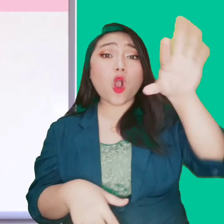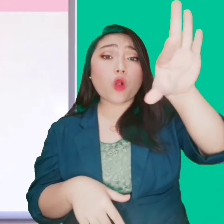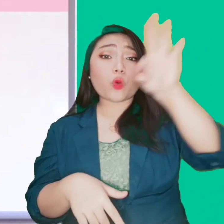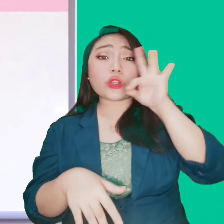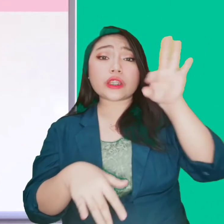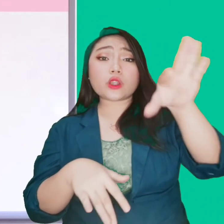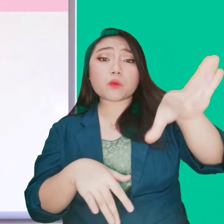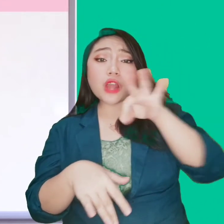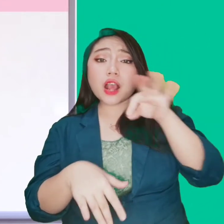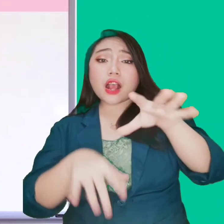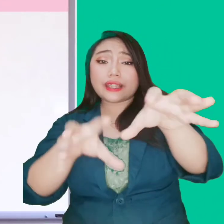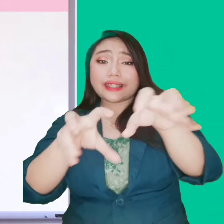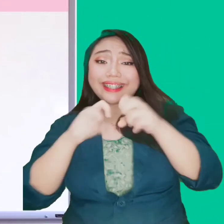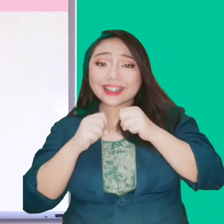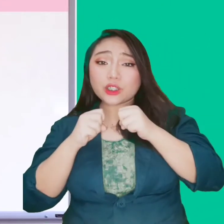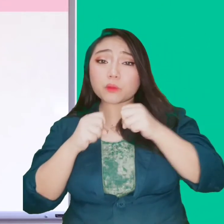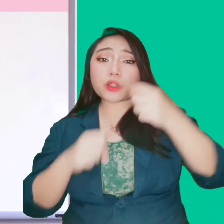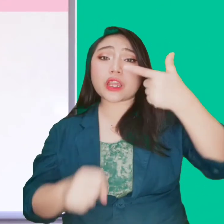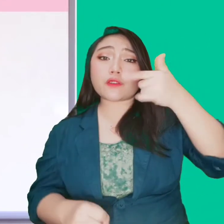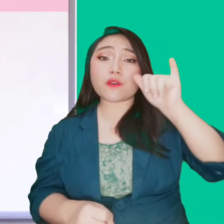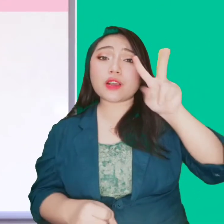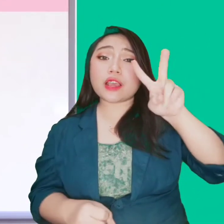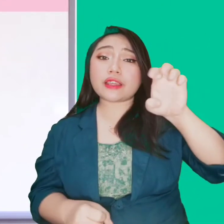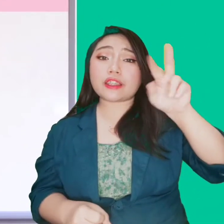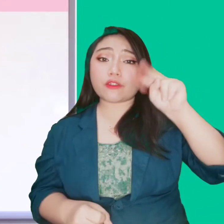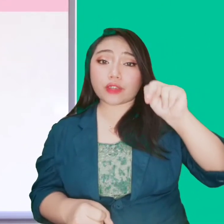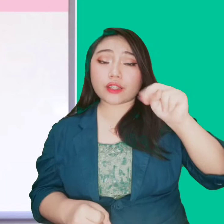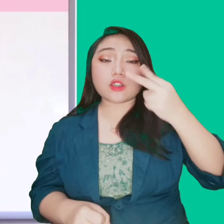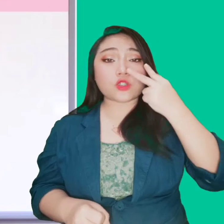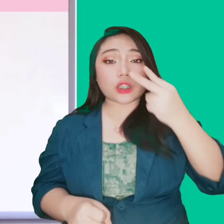So first step is you have to get the given.